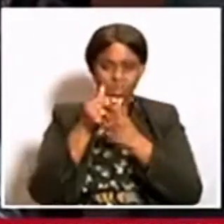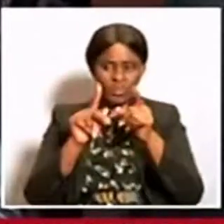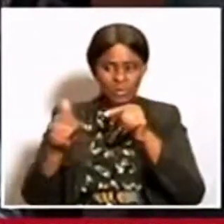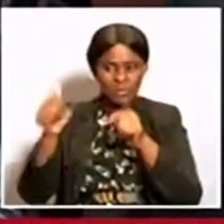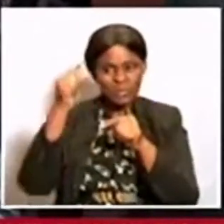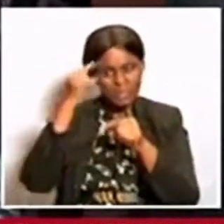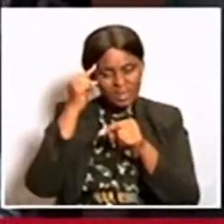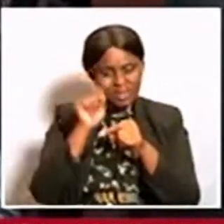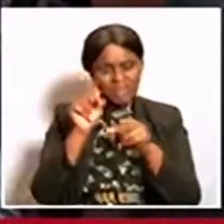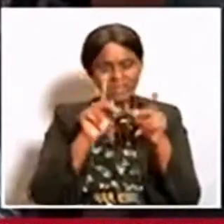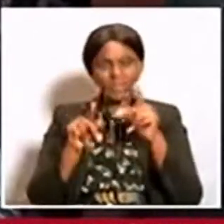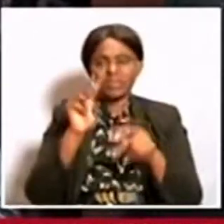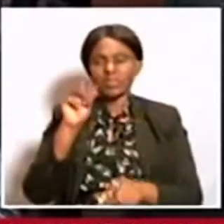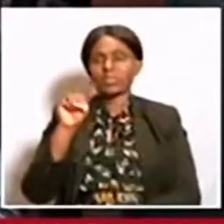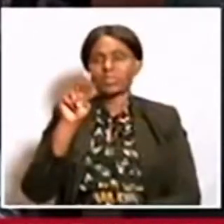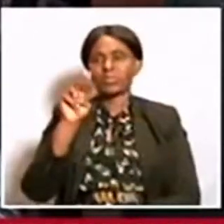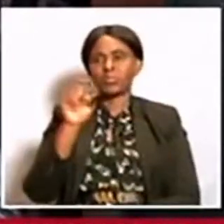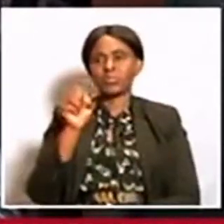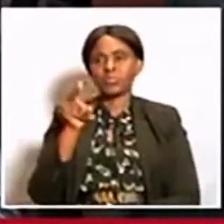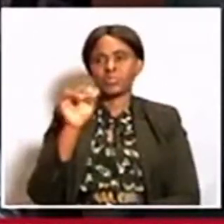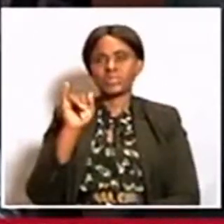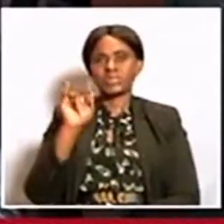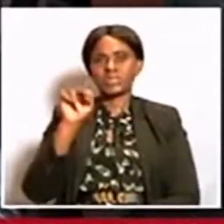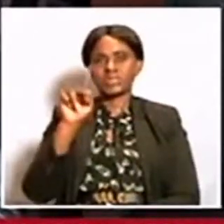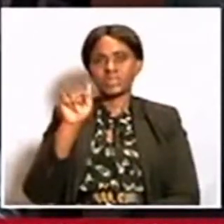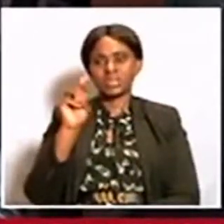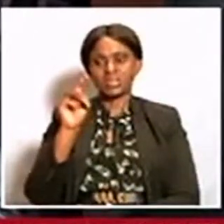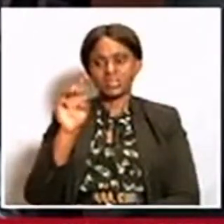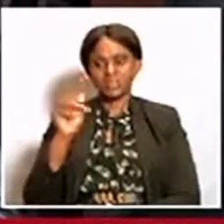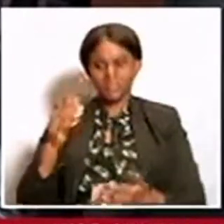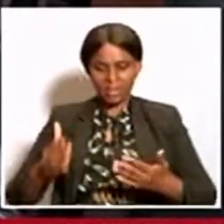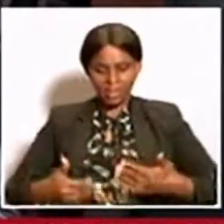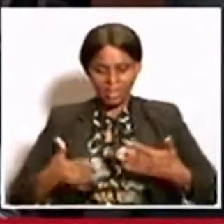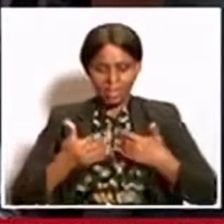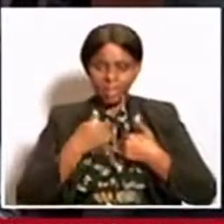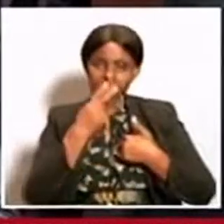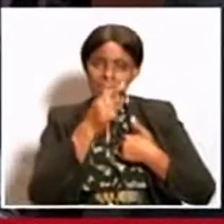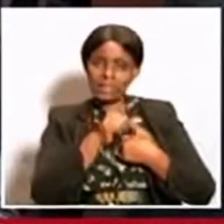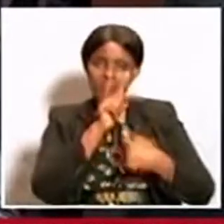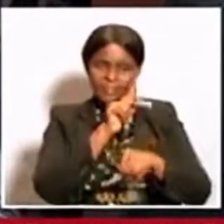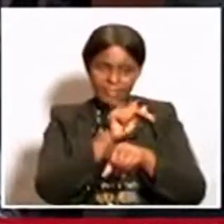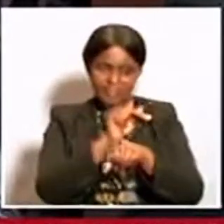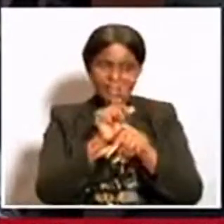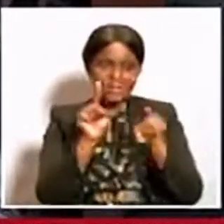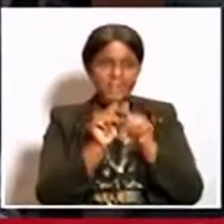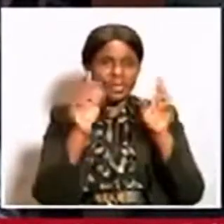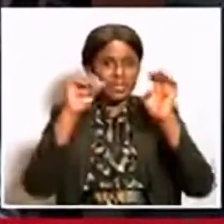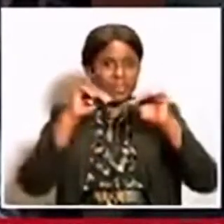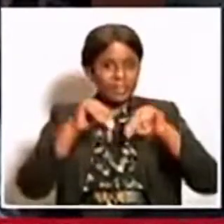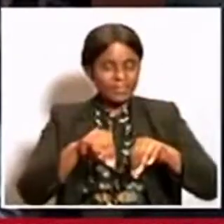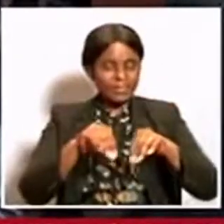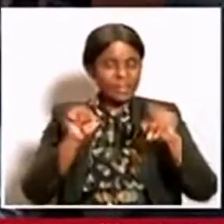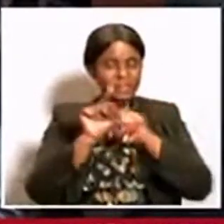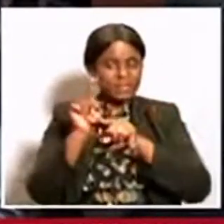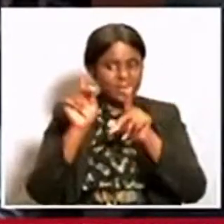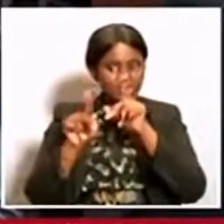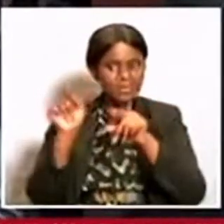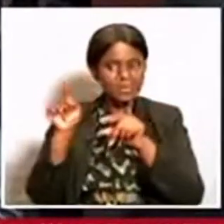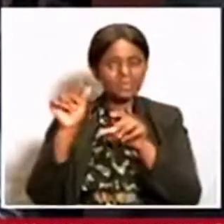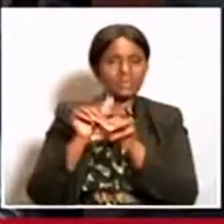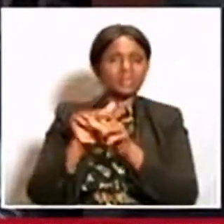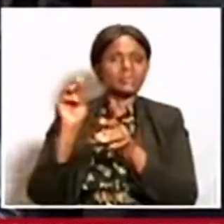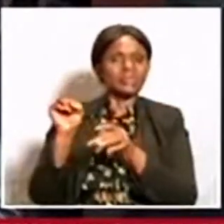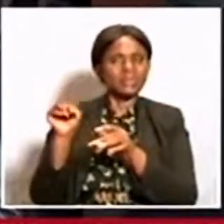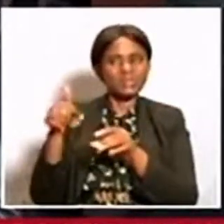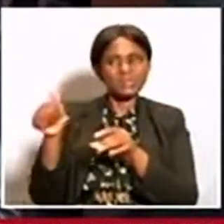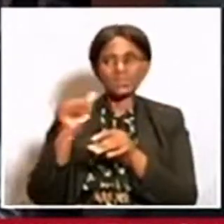think the people of Mushindamo were happy to see actually these projects actually dragging? And I'm sure even the people of Mushindamo,